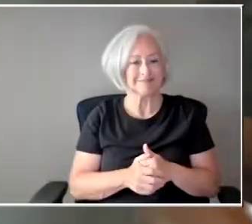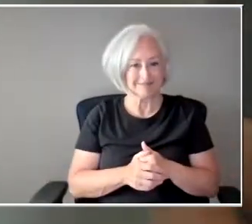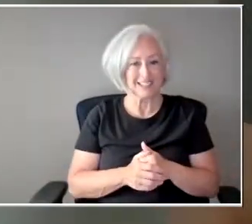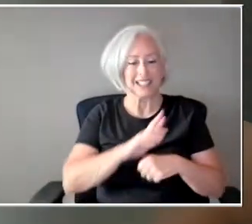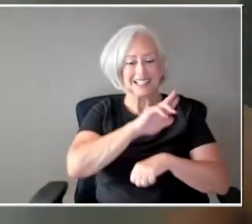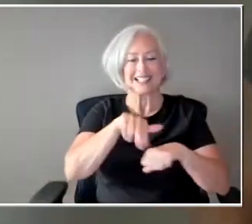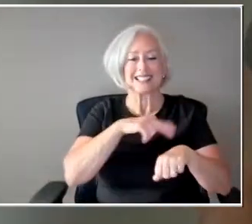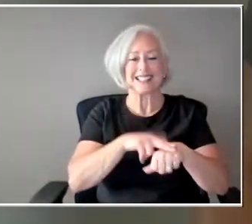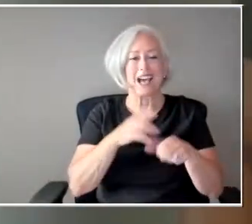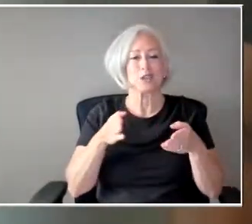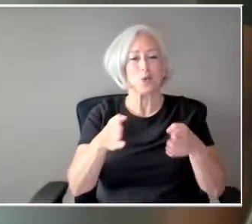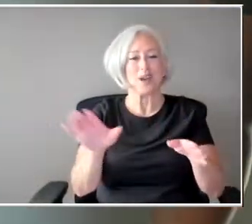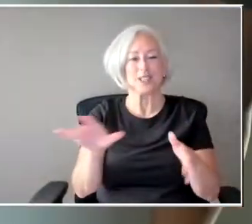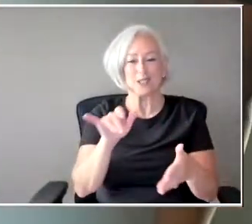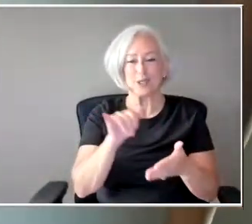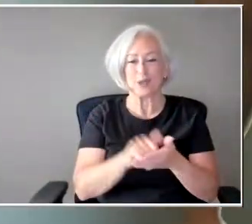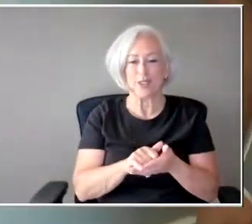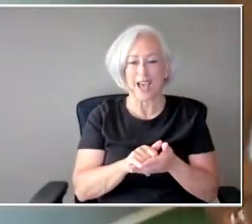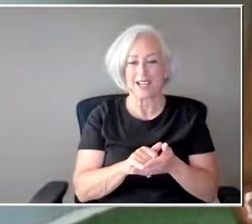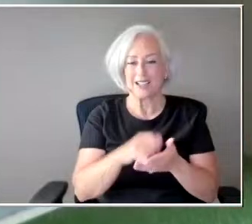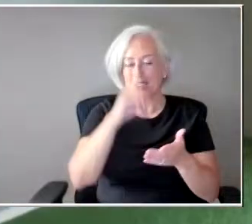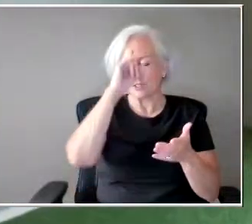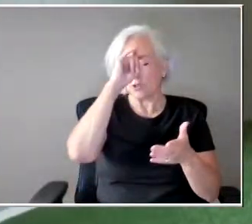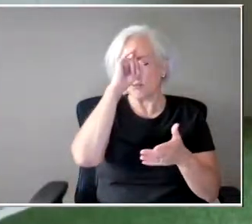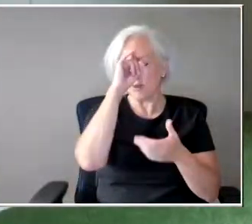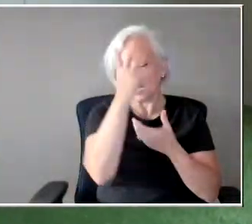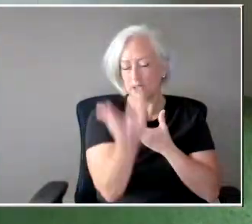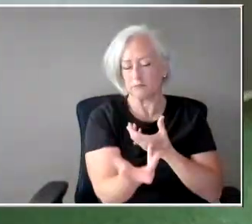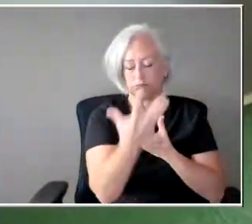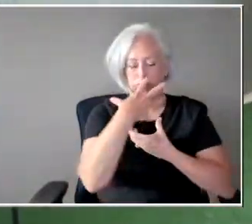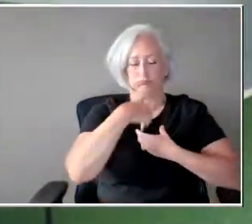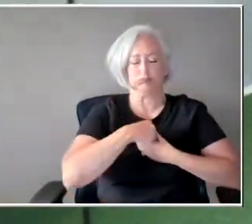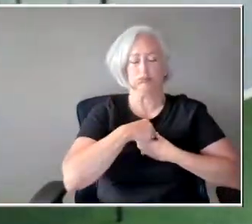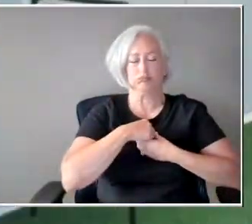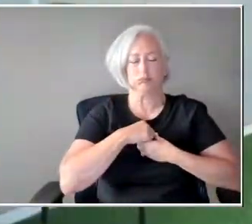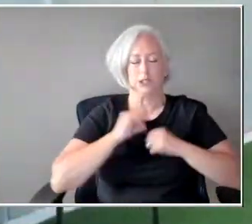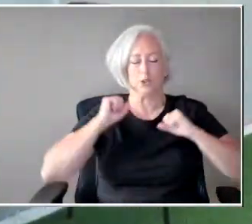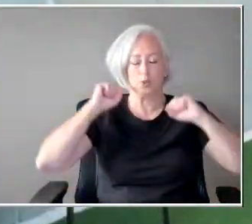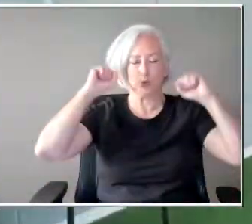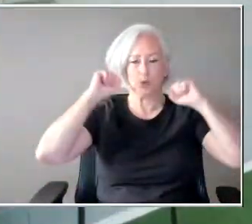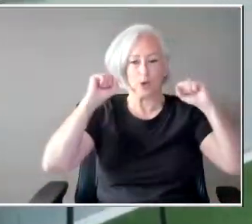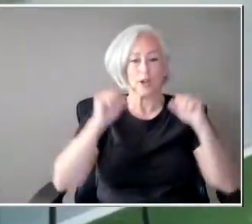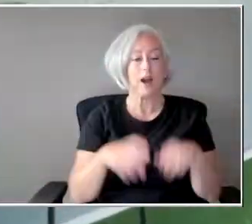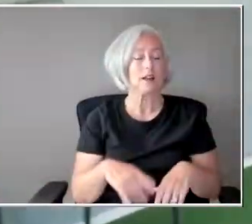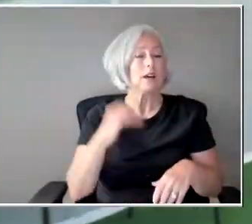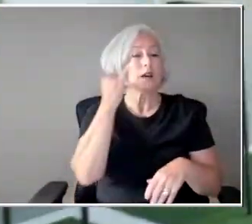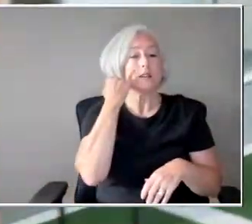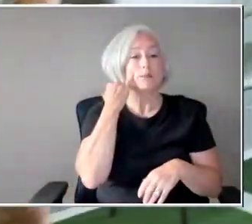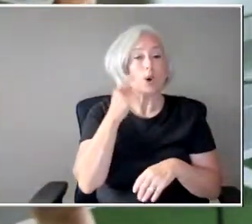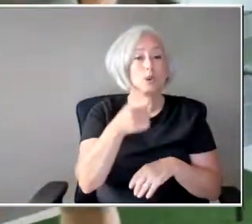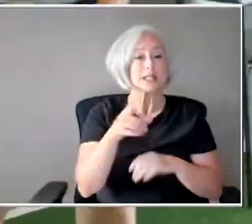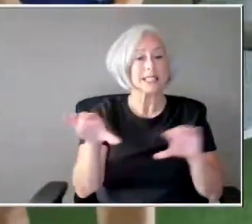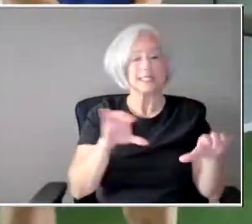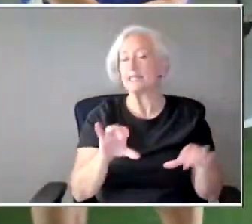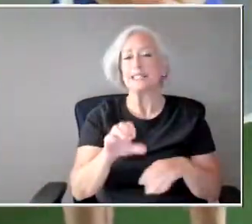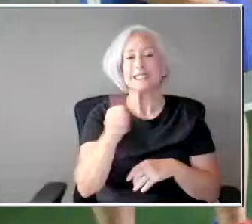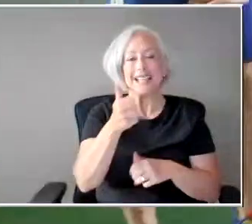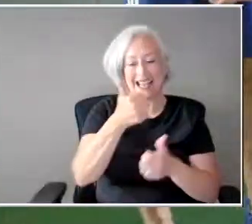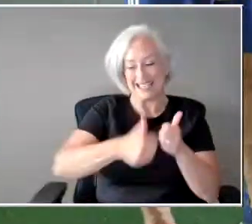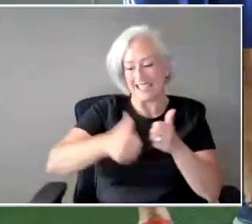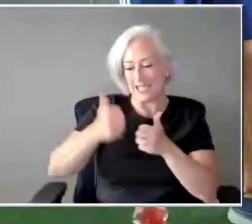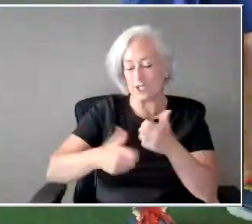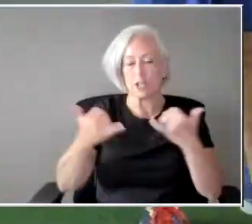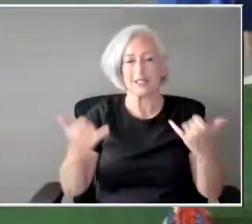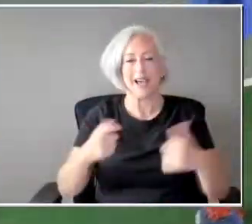do that. I like it, bringing the mind into the workout as well. So let's say that he had done 10 of each of those and he's trying to cool it down. What should he